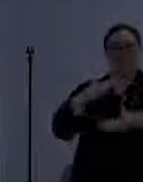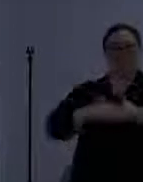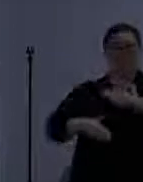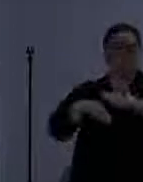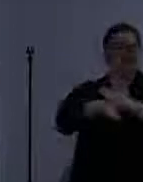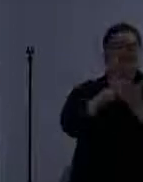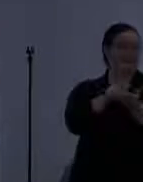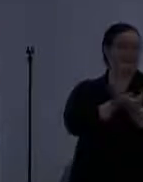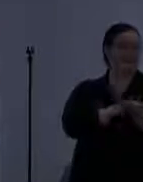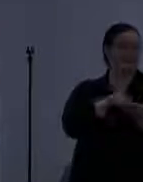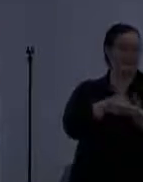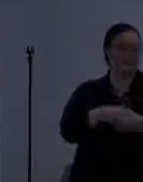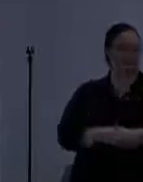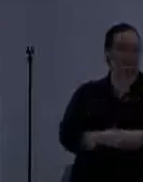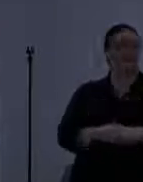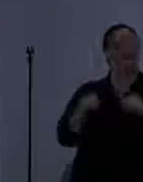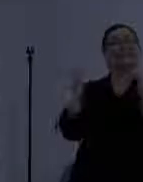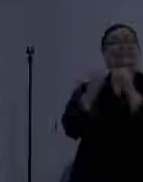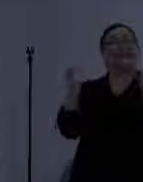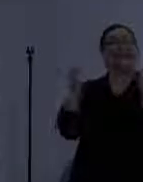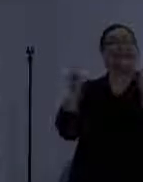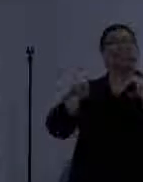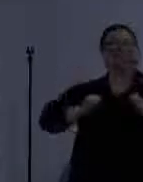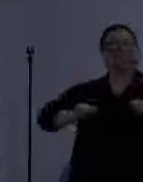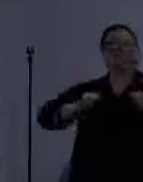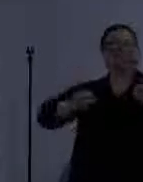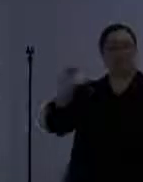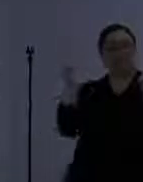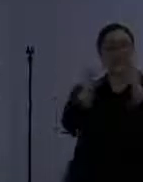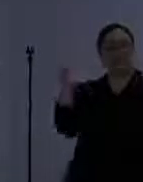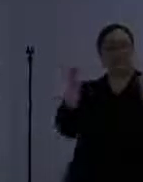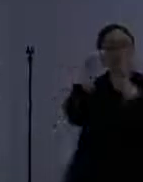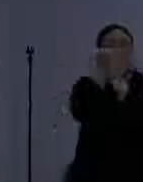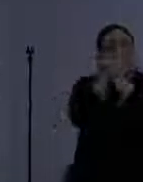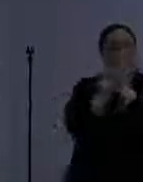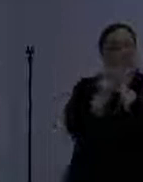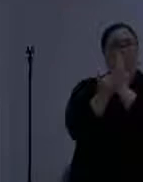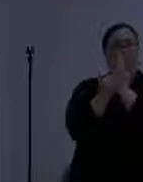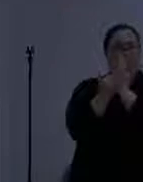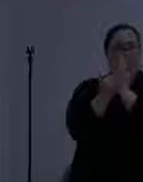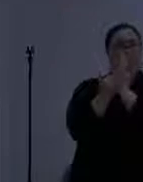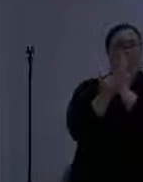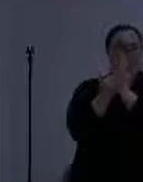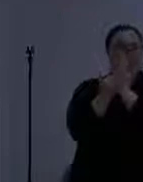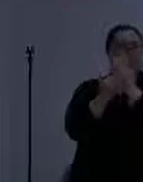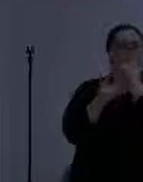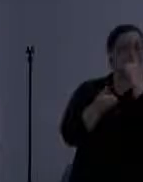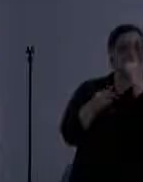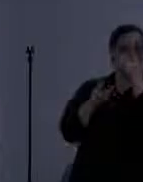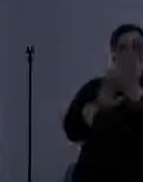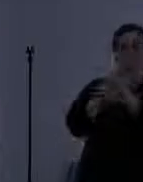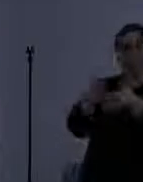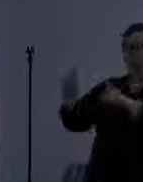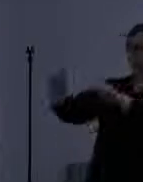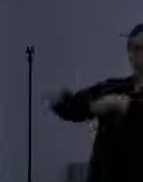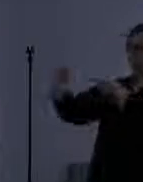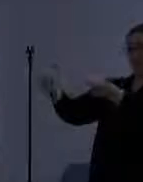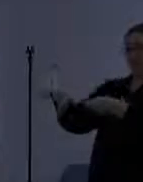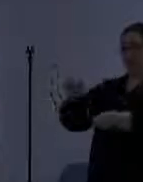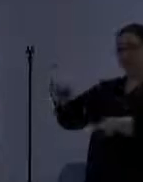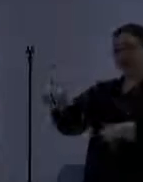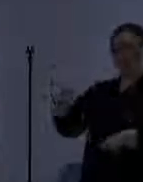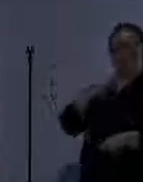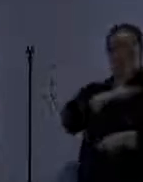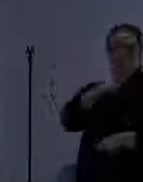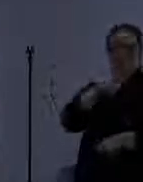the practice standards. The practice standards are essentially more detailed obligations that providers have